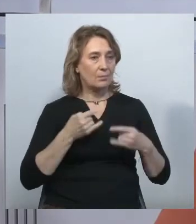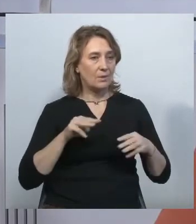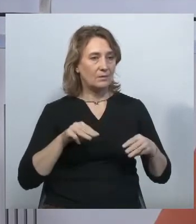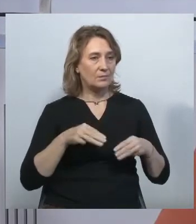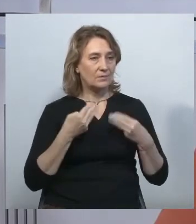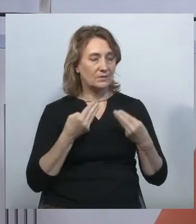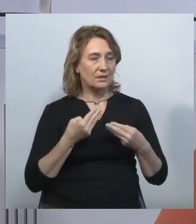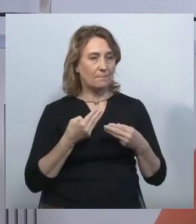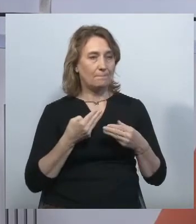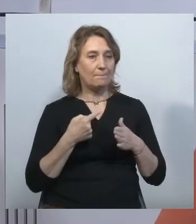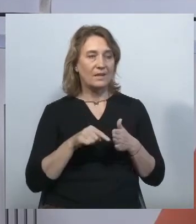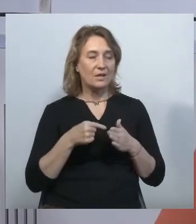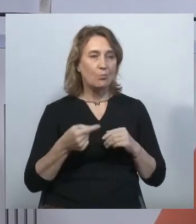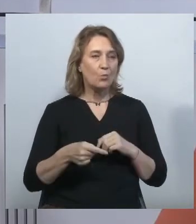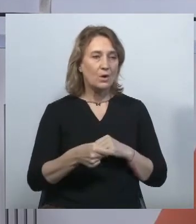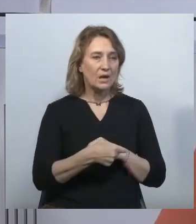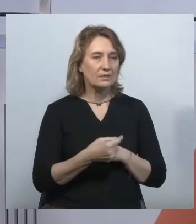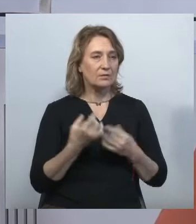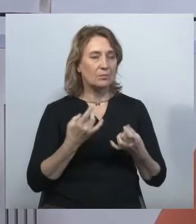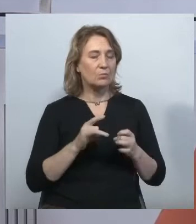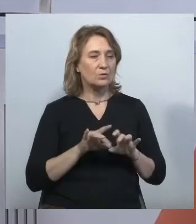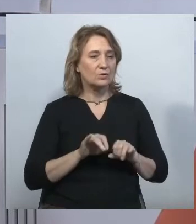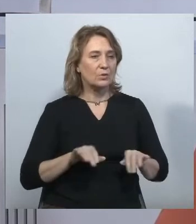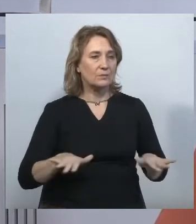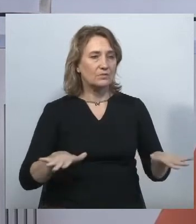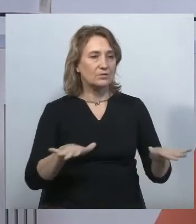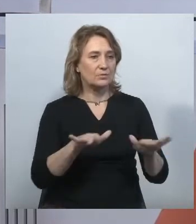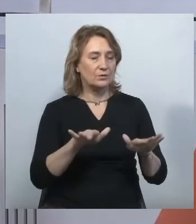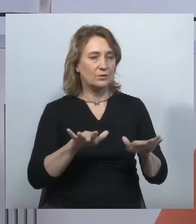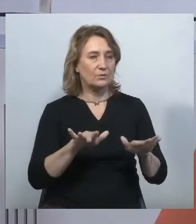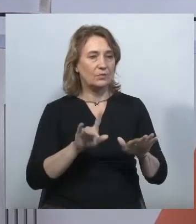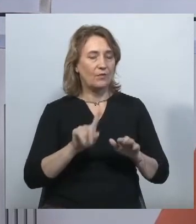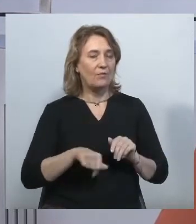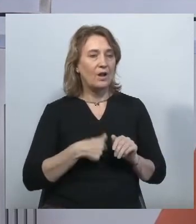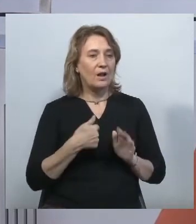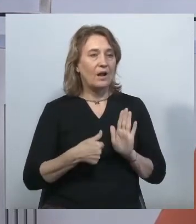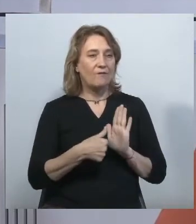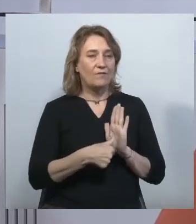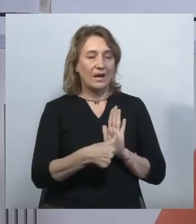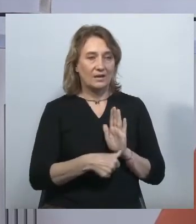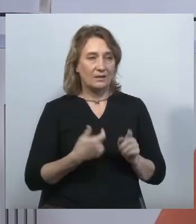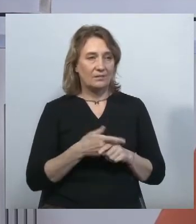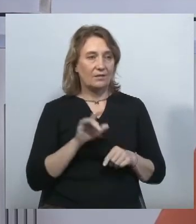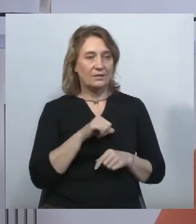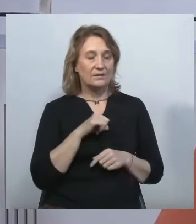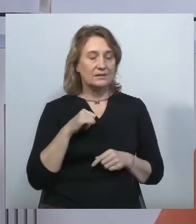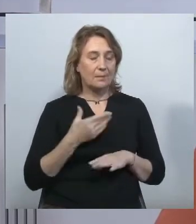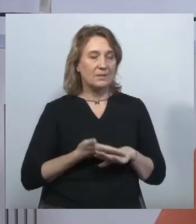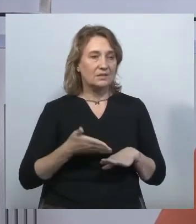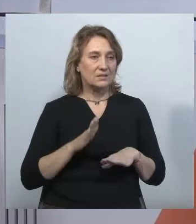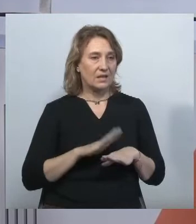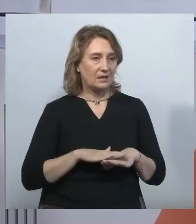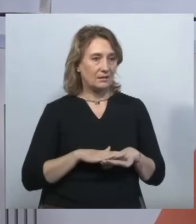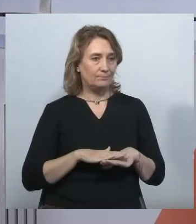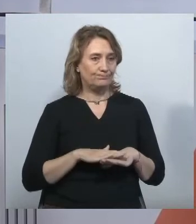bad quality media, manipulators, those who just spread fakes, then here